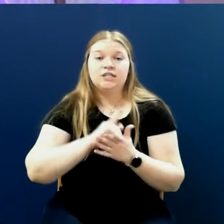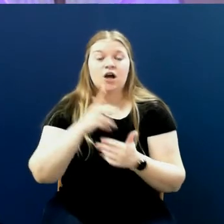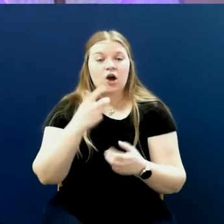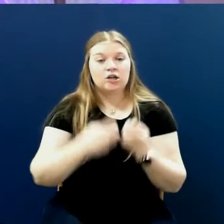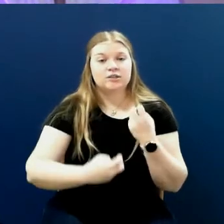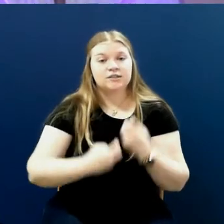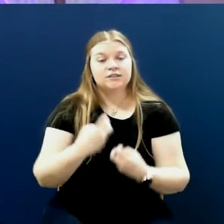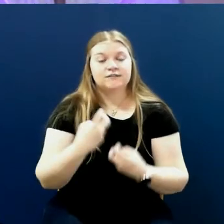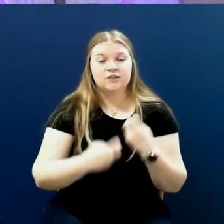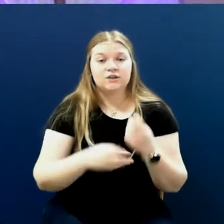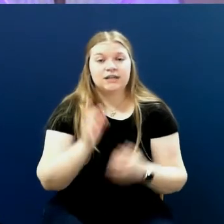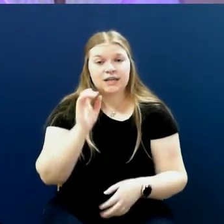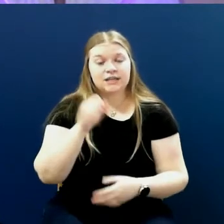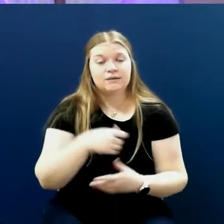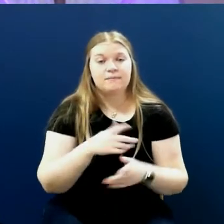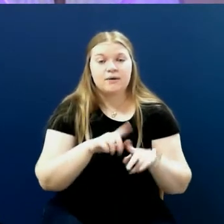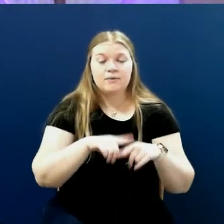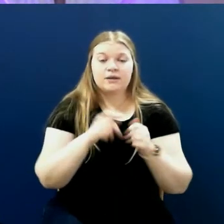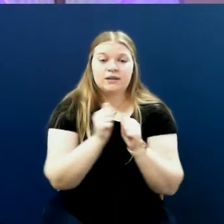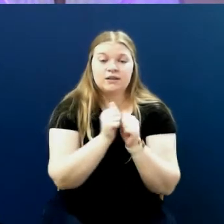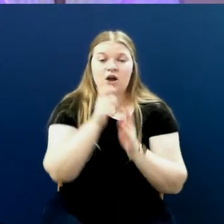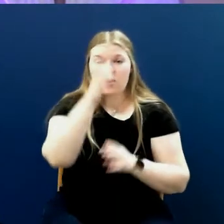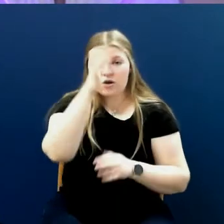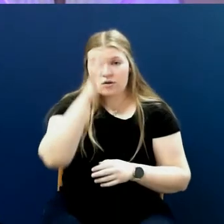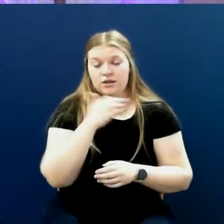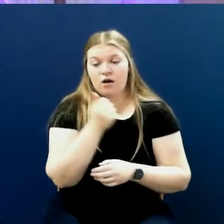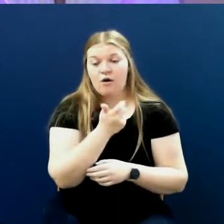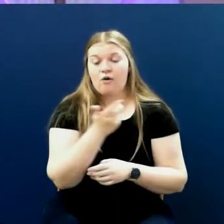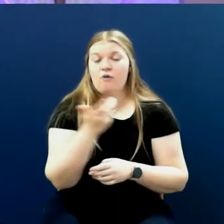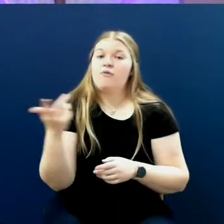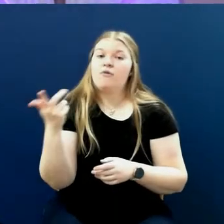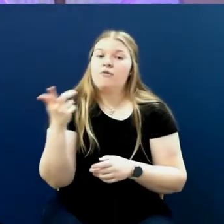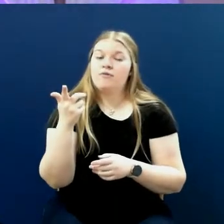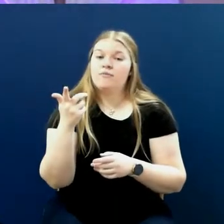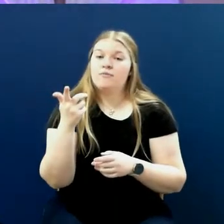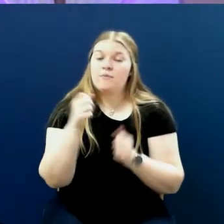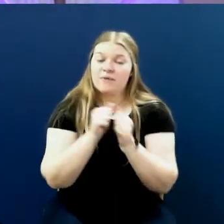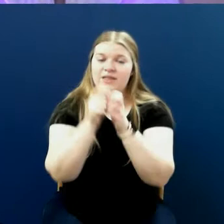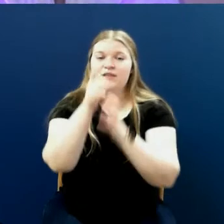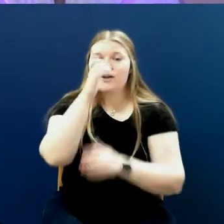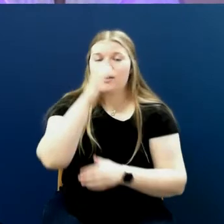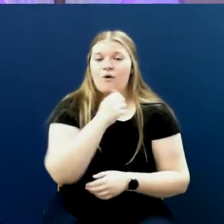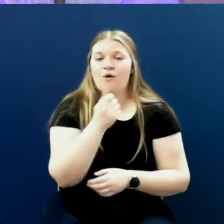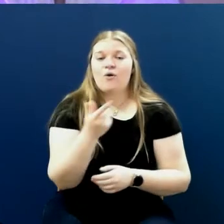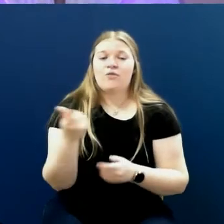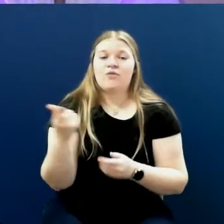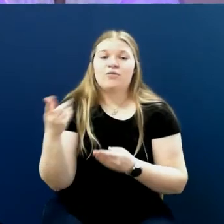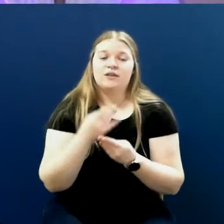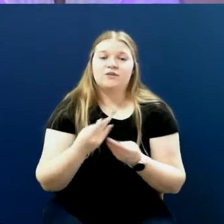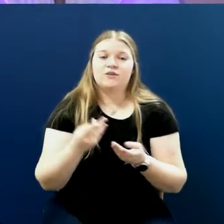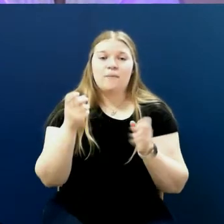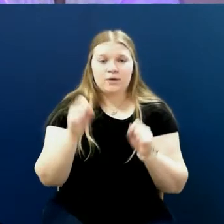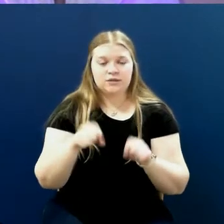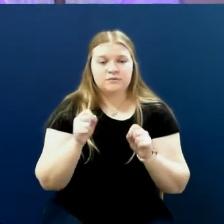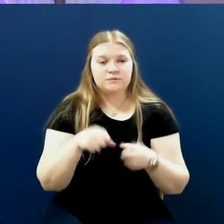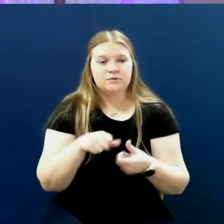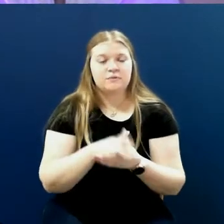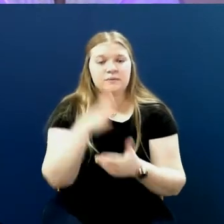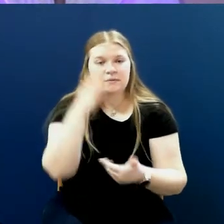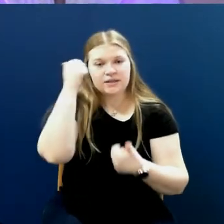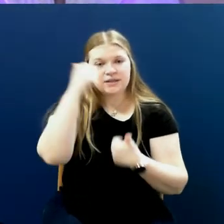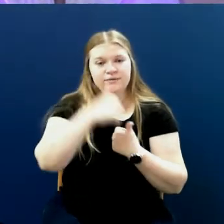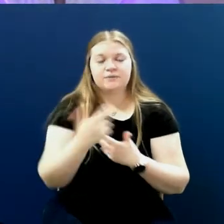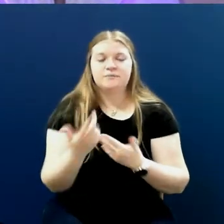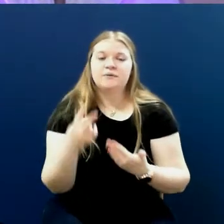Yes. But with God, all things are possible. Remember this. We just celebrated